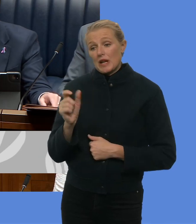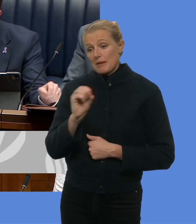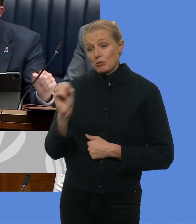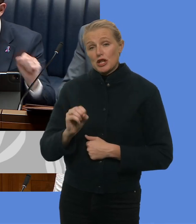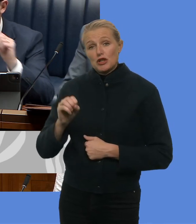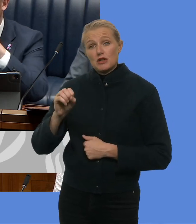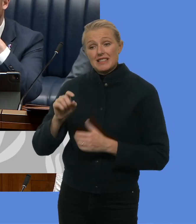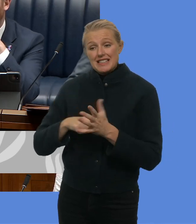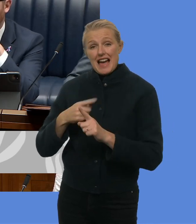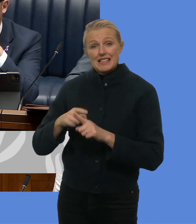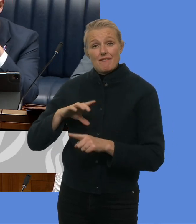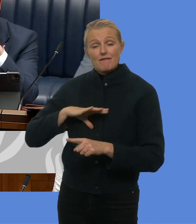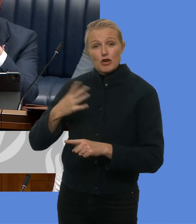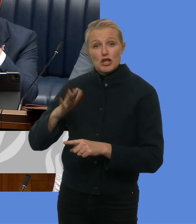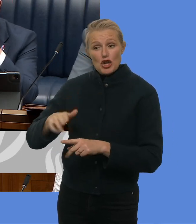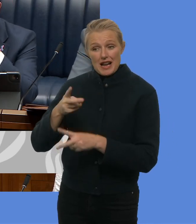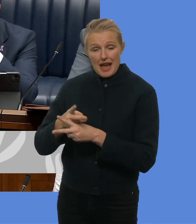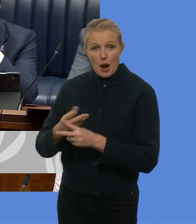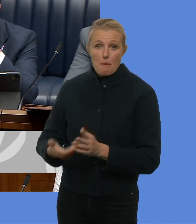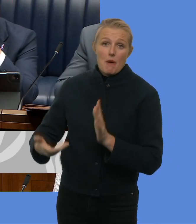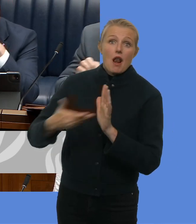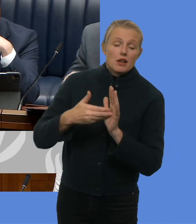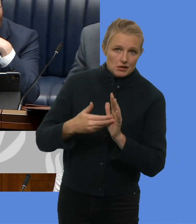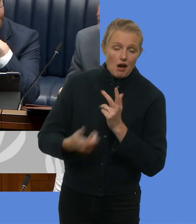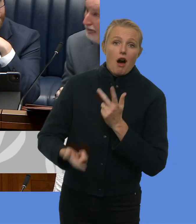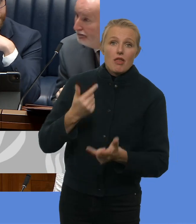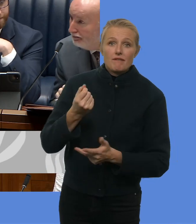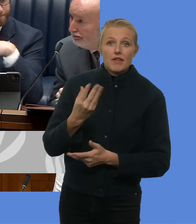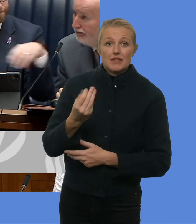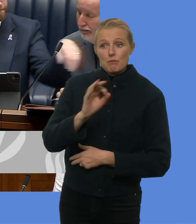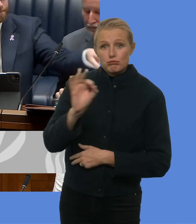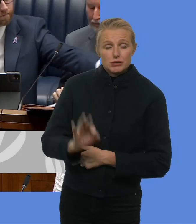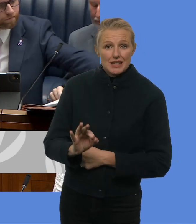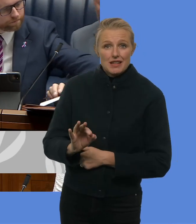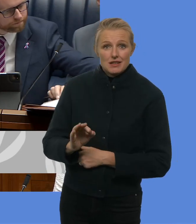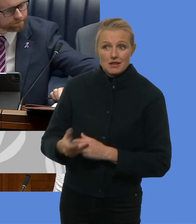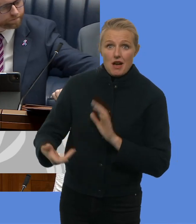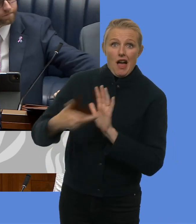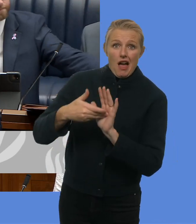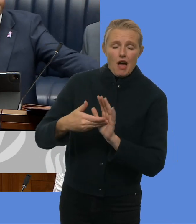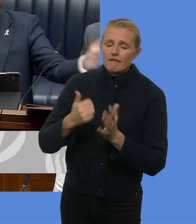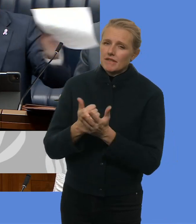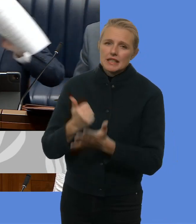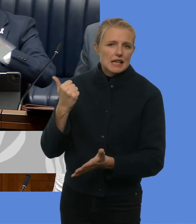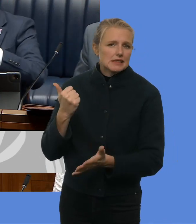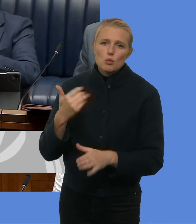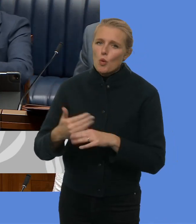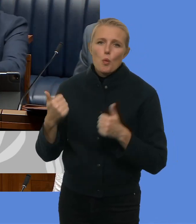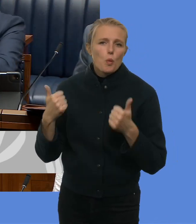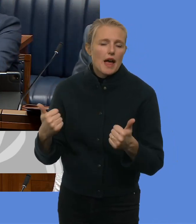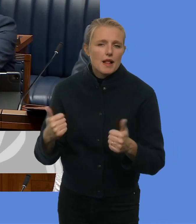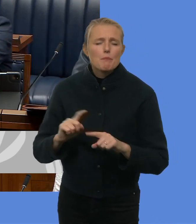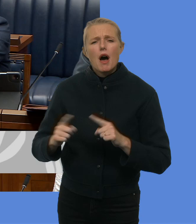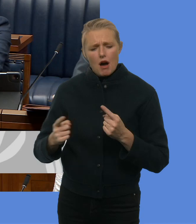tax-free childcare allowance has proven to be the right model upon which we have based that scheme. But we also have been taking forward